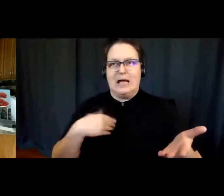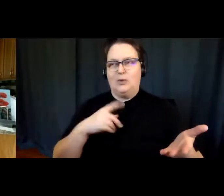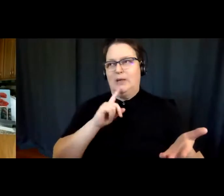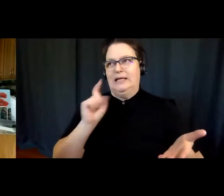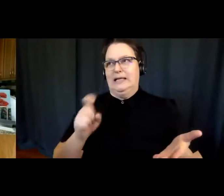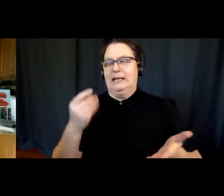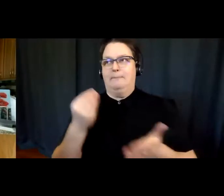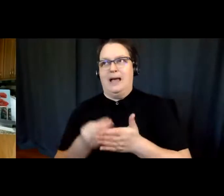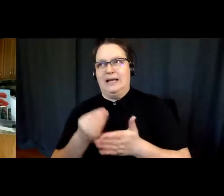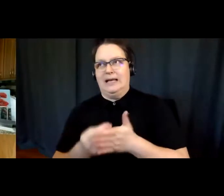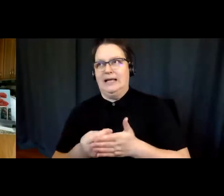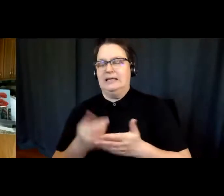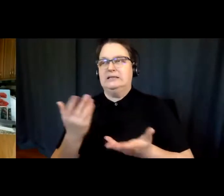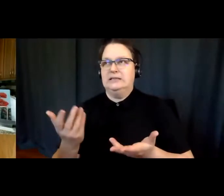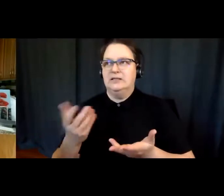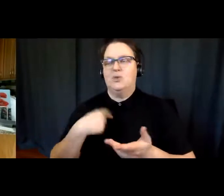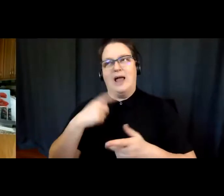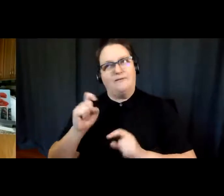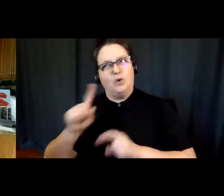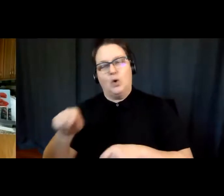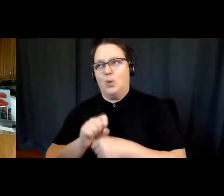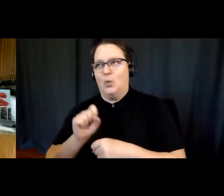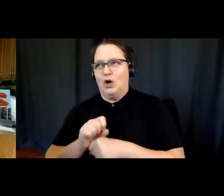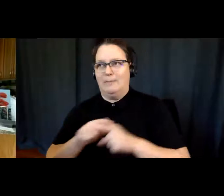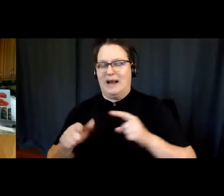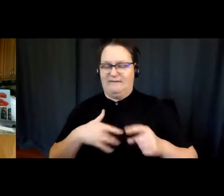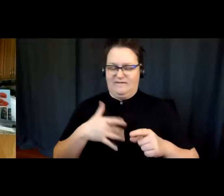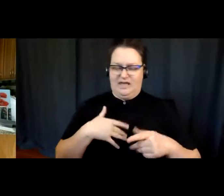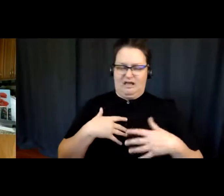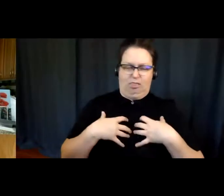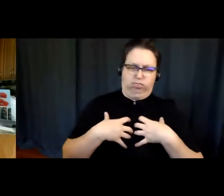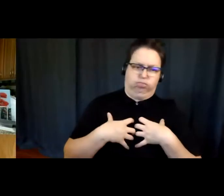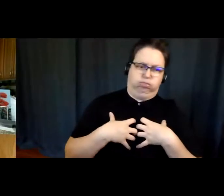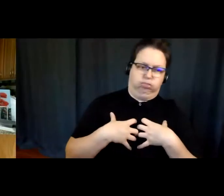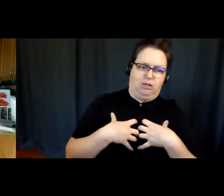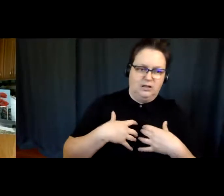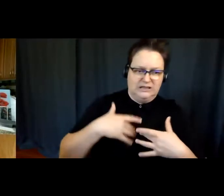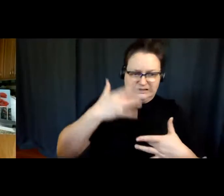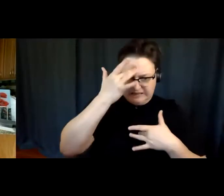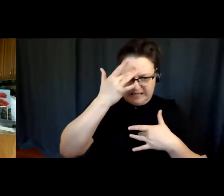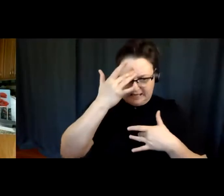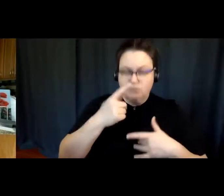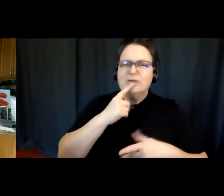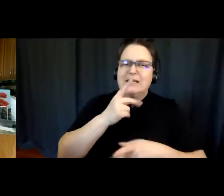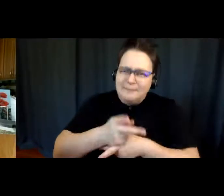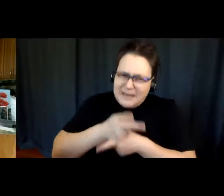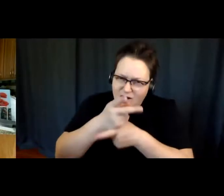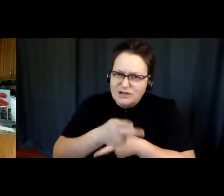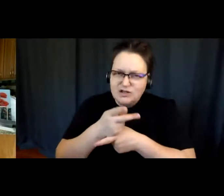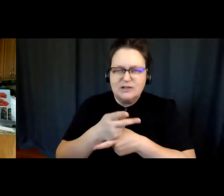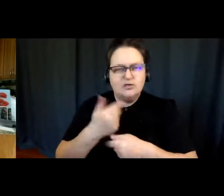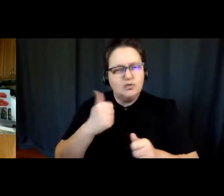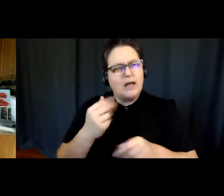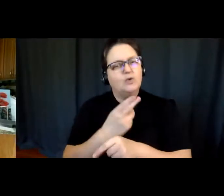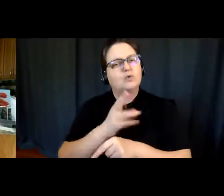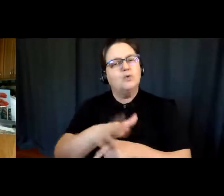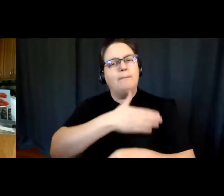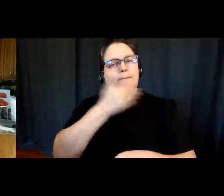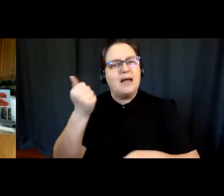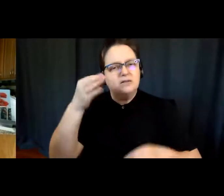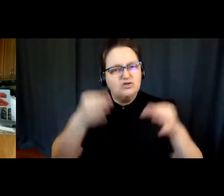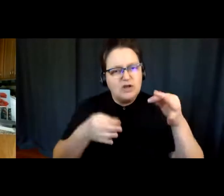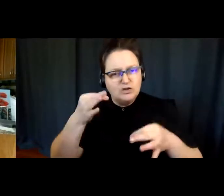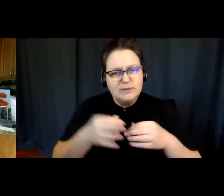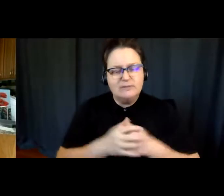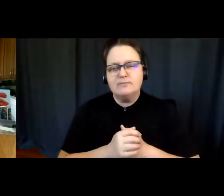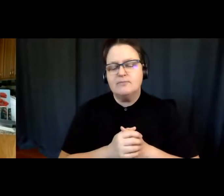get paid, but I really don't feel great. You know, you really want to be cautious about that and try to use your best judgment. If you feel